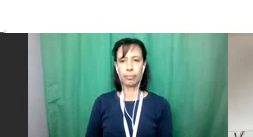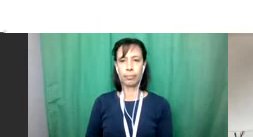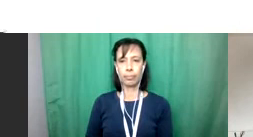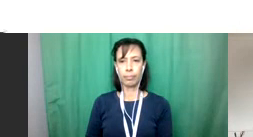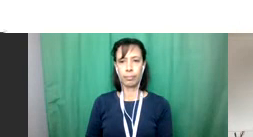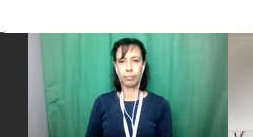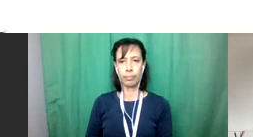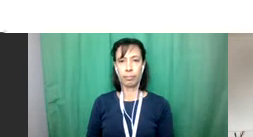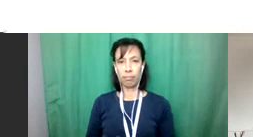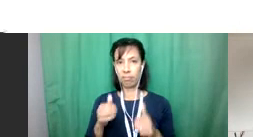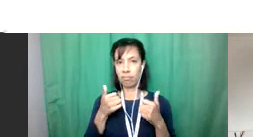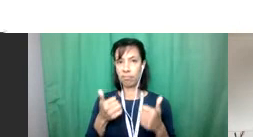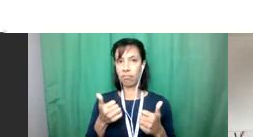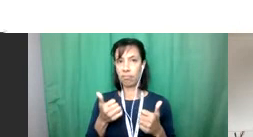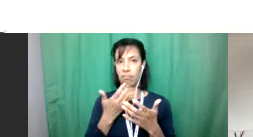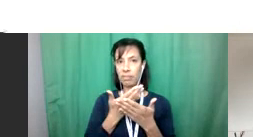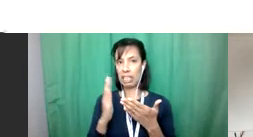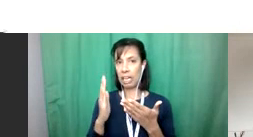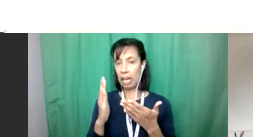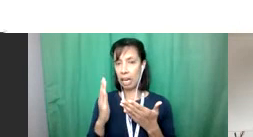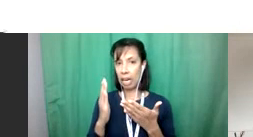Does that make sense to everybody?